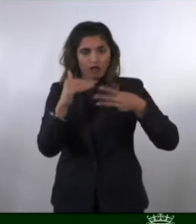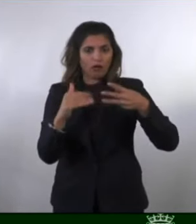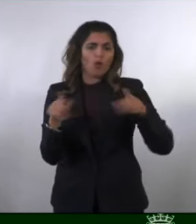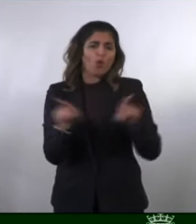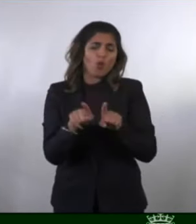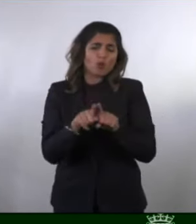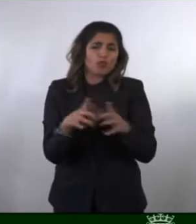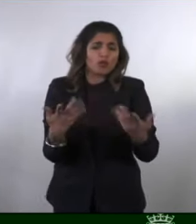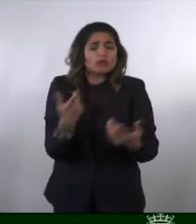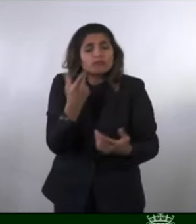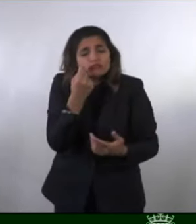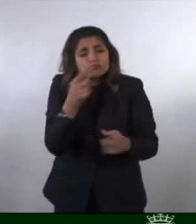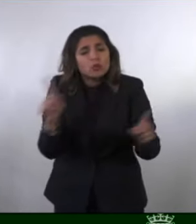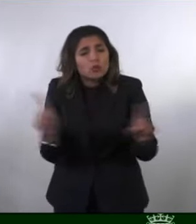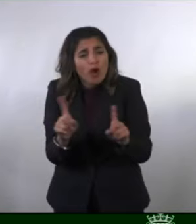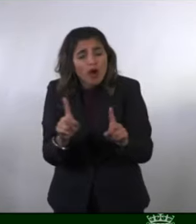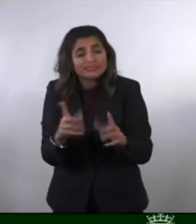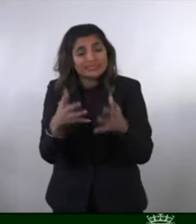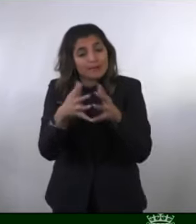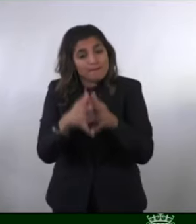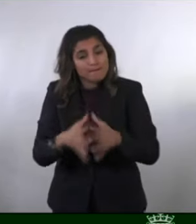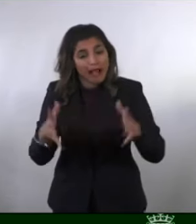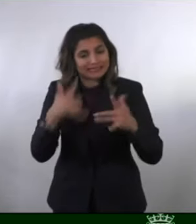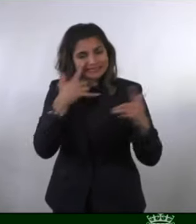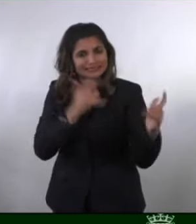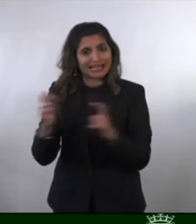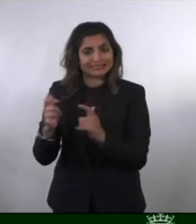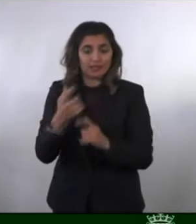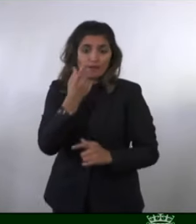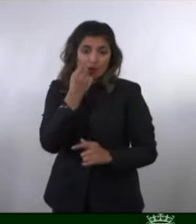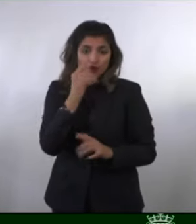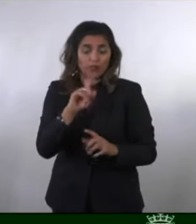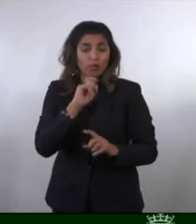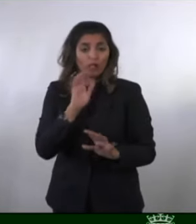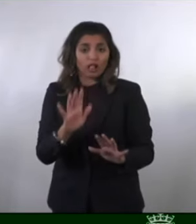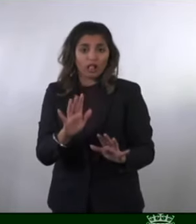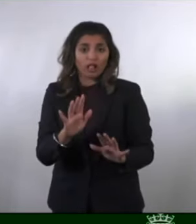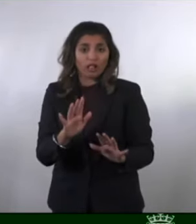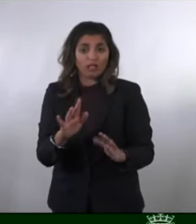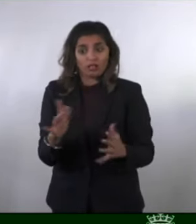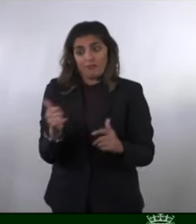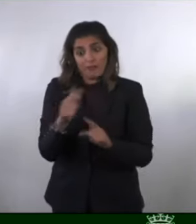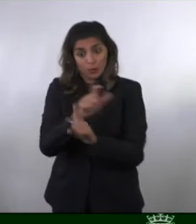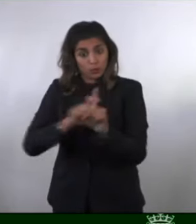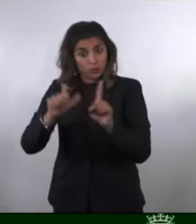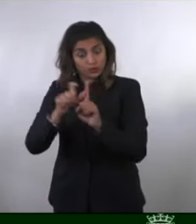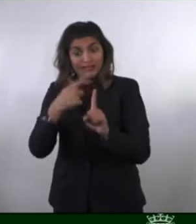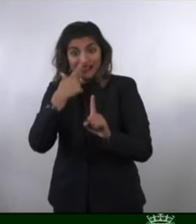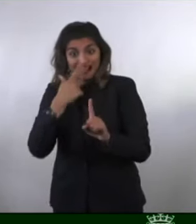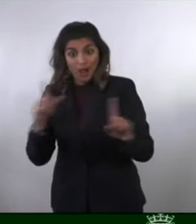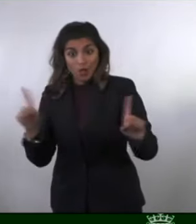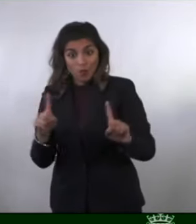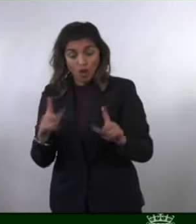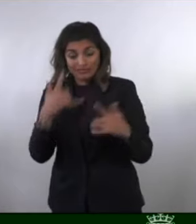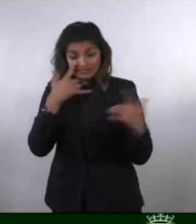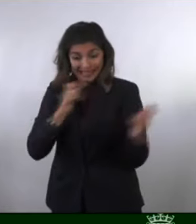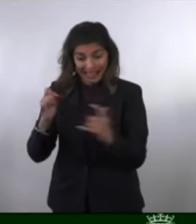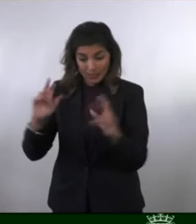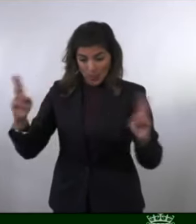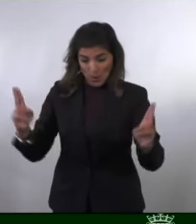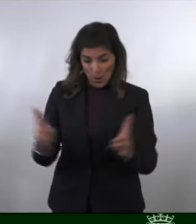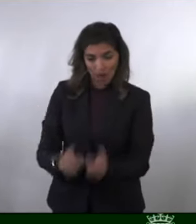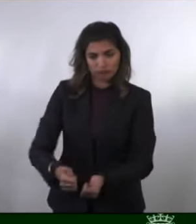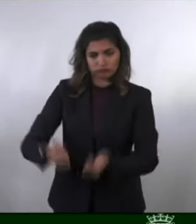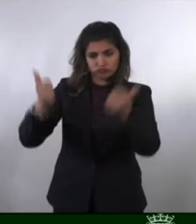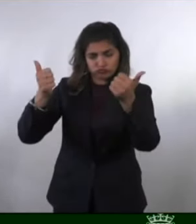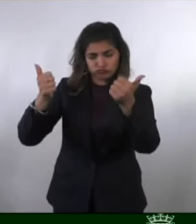the possibility now of mass testing. Get a test as a community, kick COVID out and reduce the restrictions